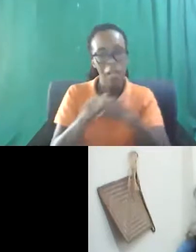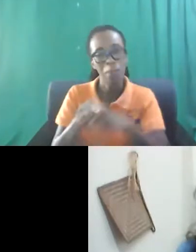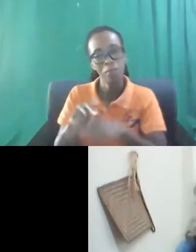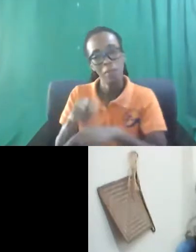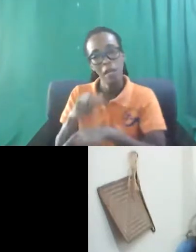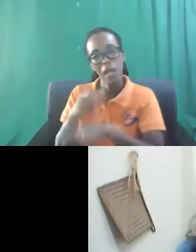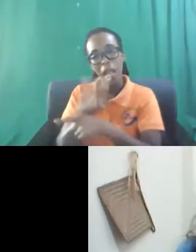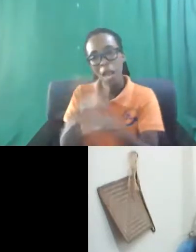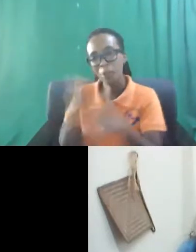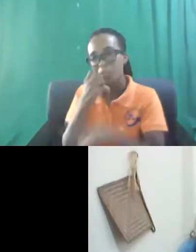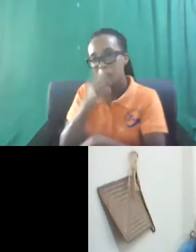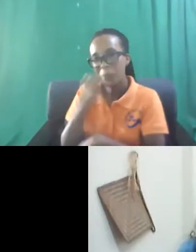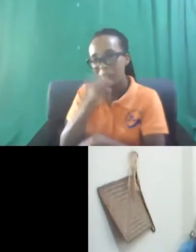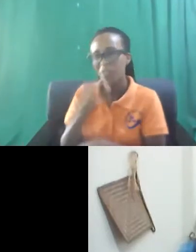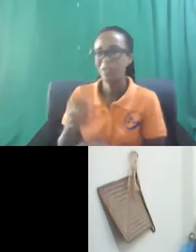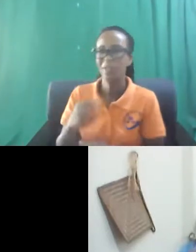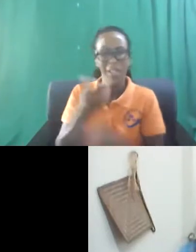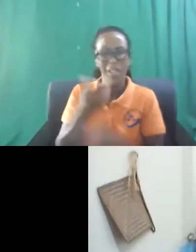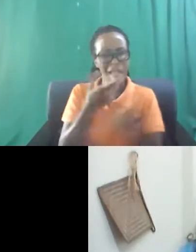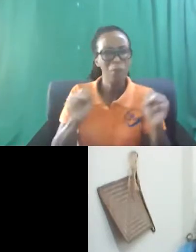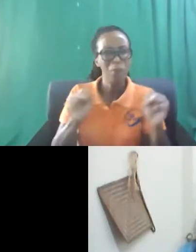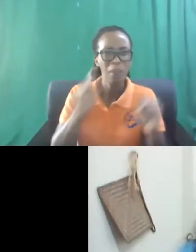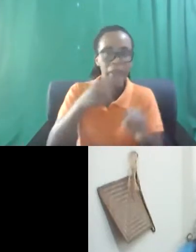to keep saying that in linguistics now.